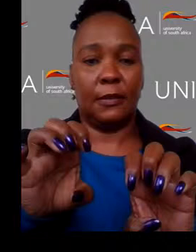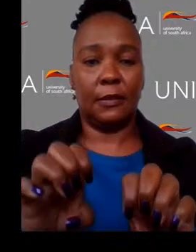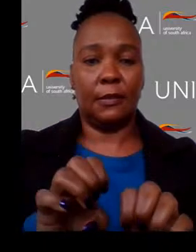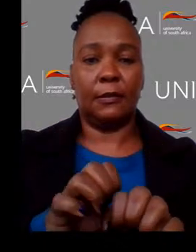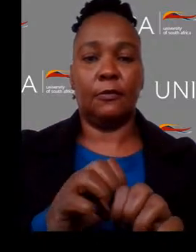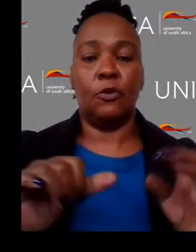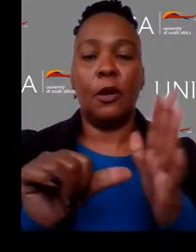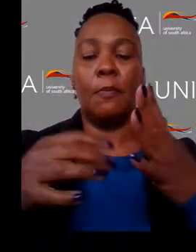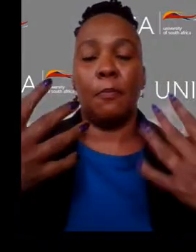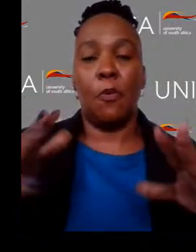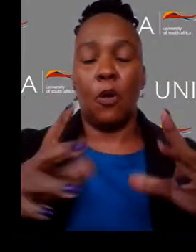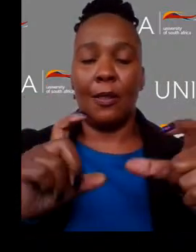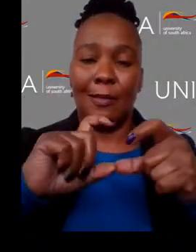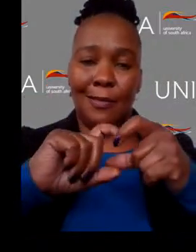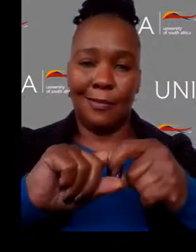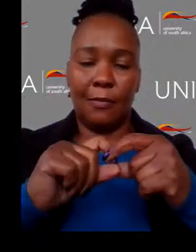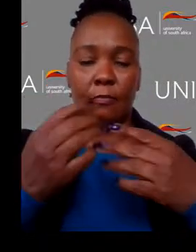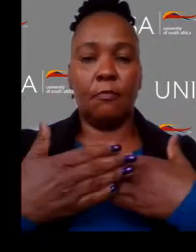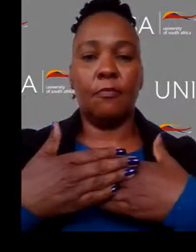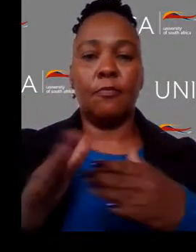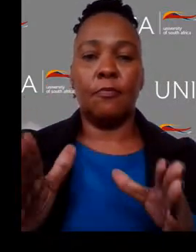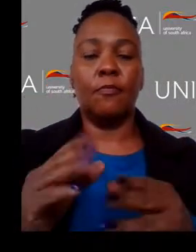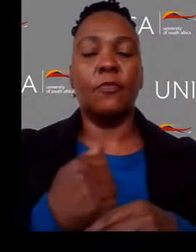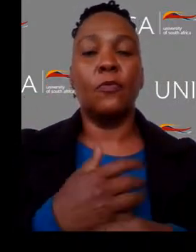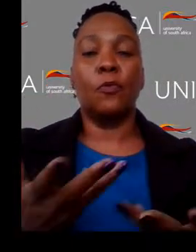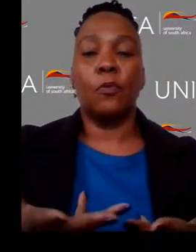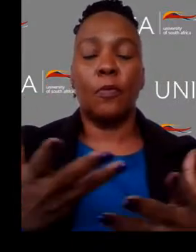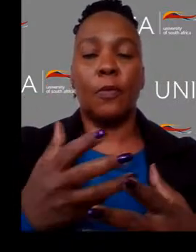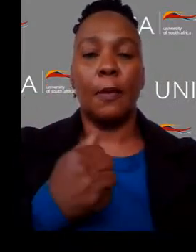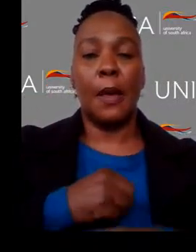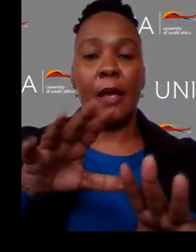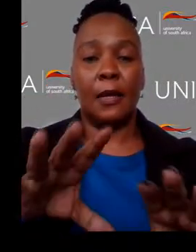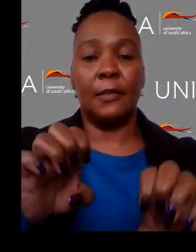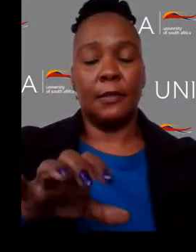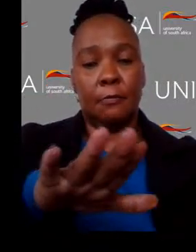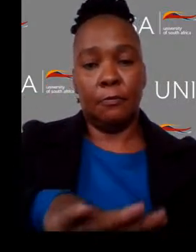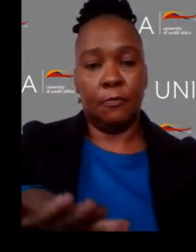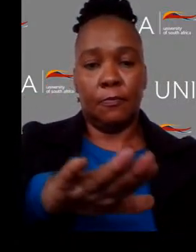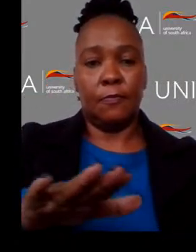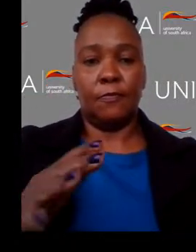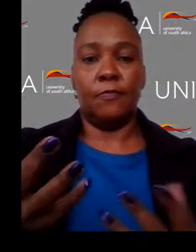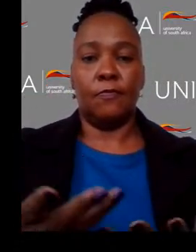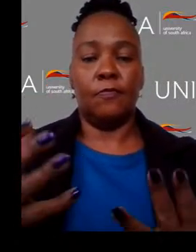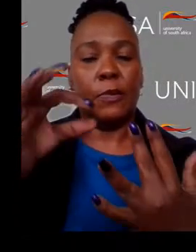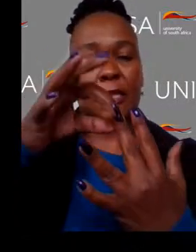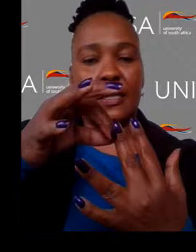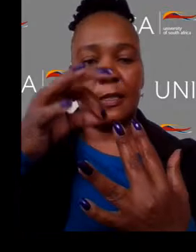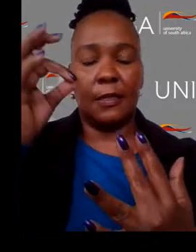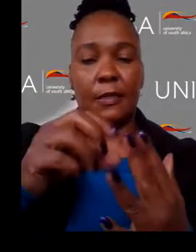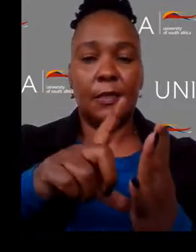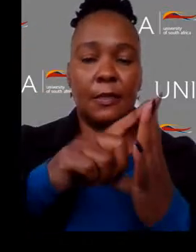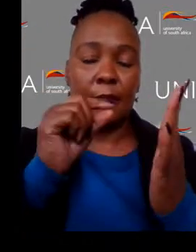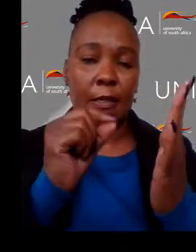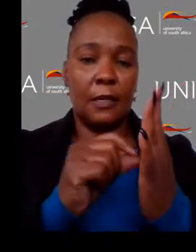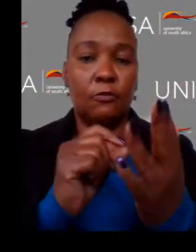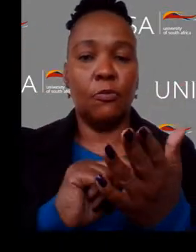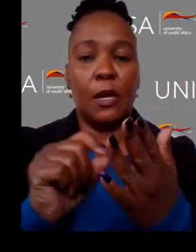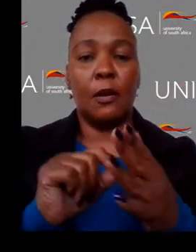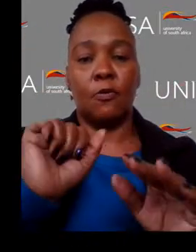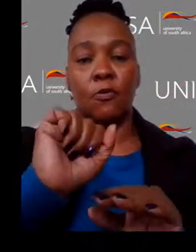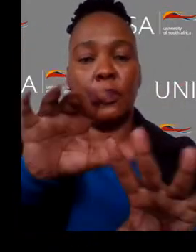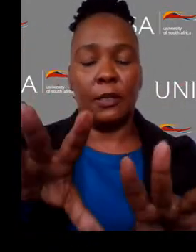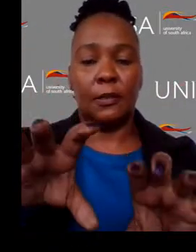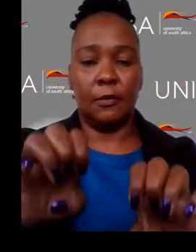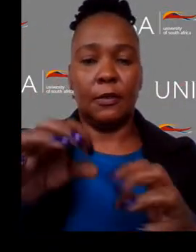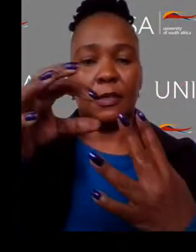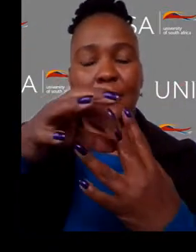links. This will open up the myExams portal, where you have to select the date on which you will be writing and then